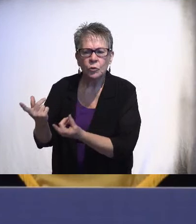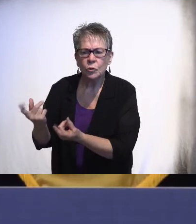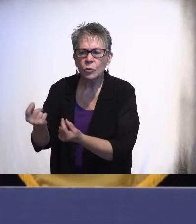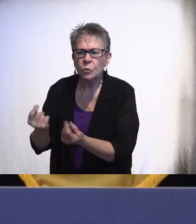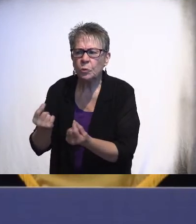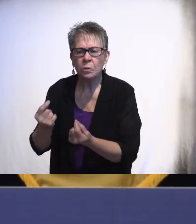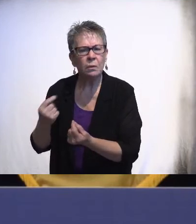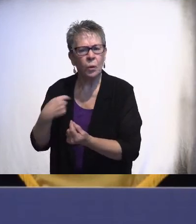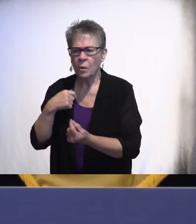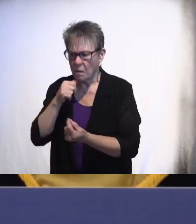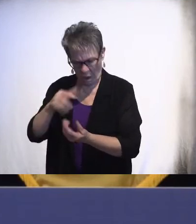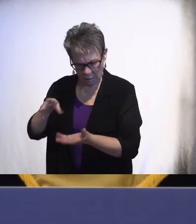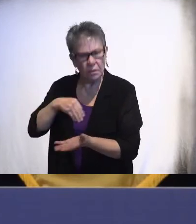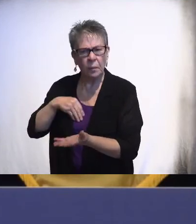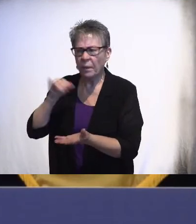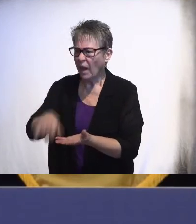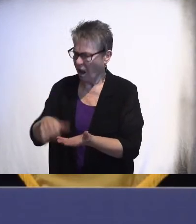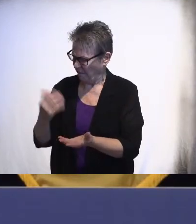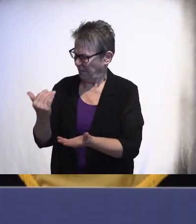No,